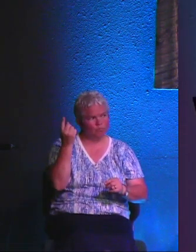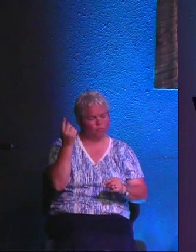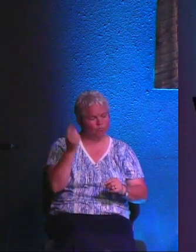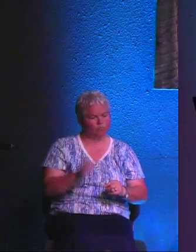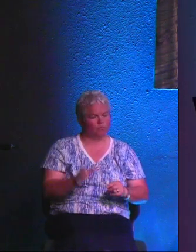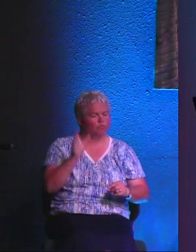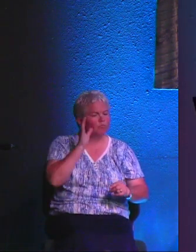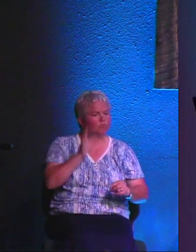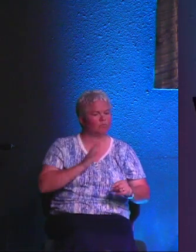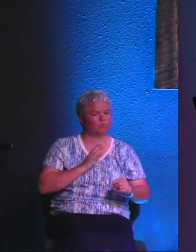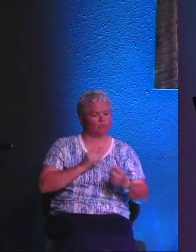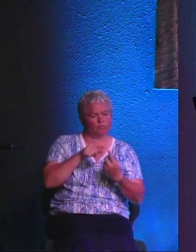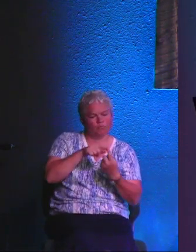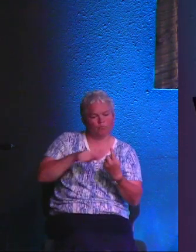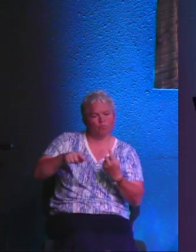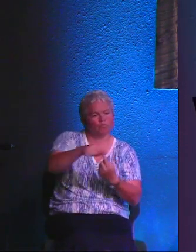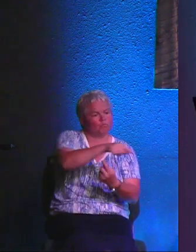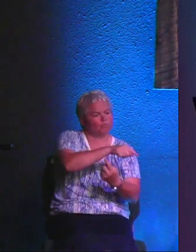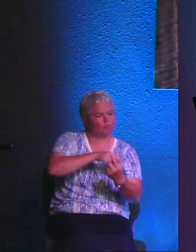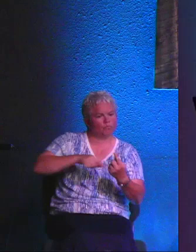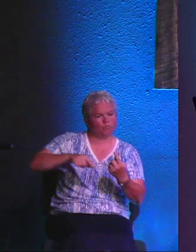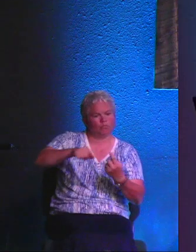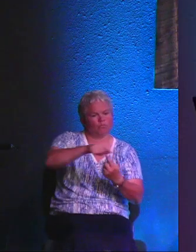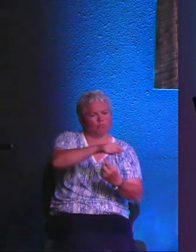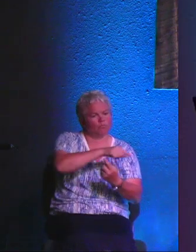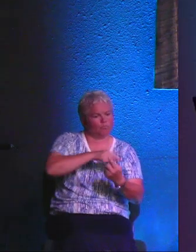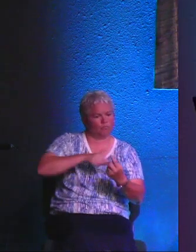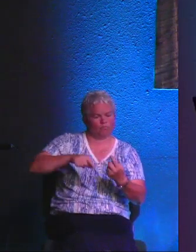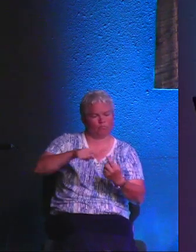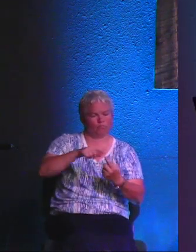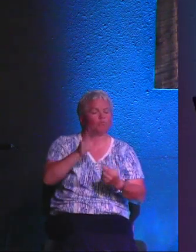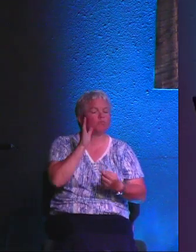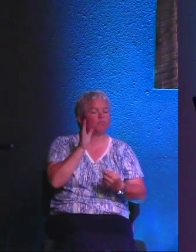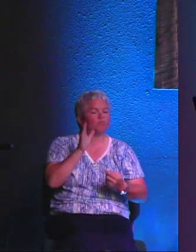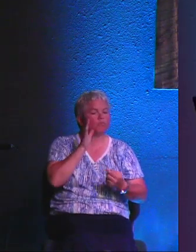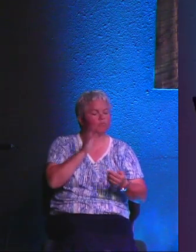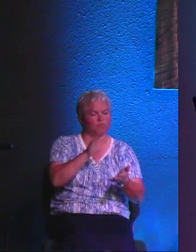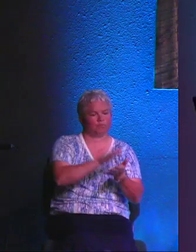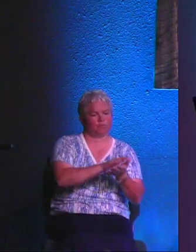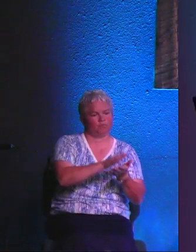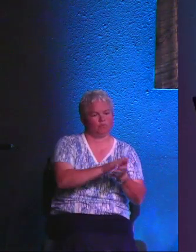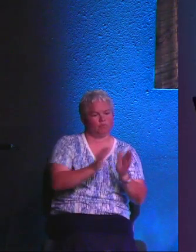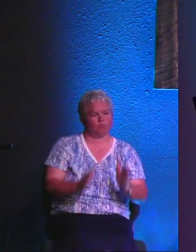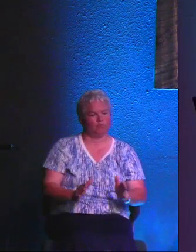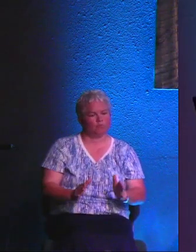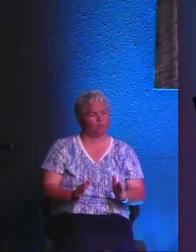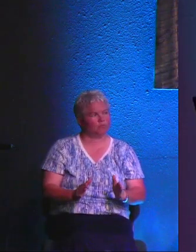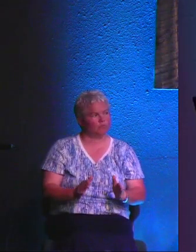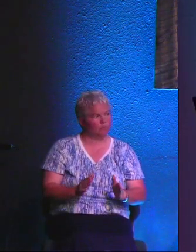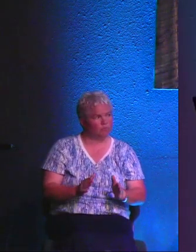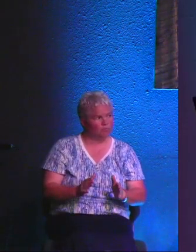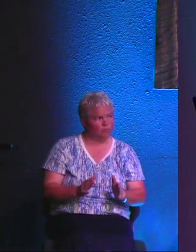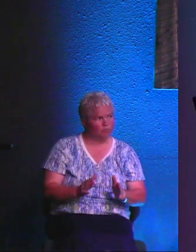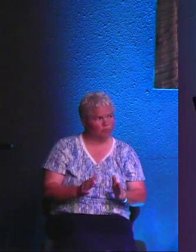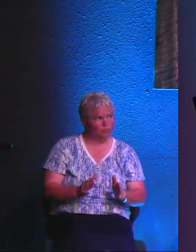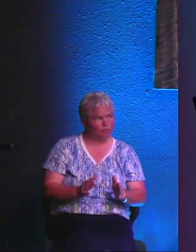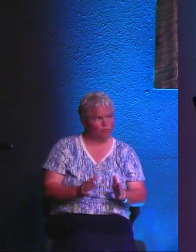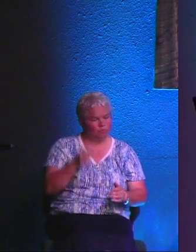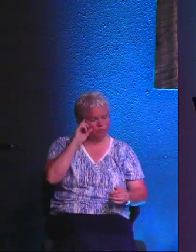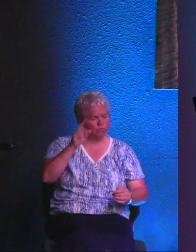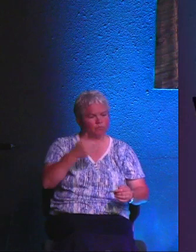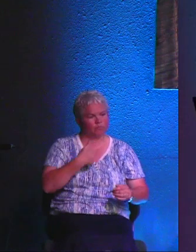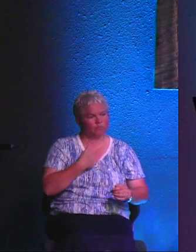group of women I am surrounded by, staff and students, are for me in such a